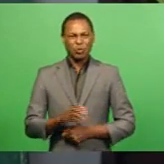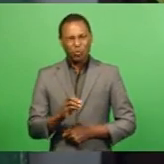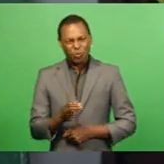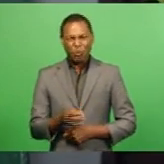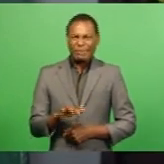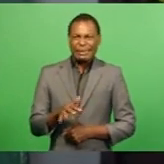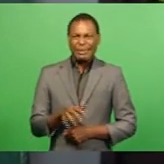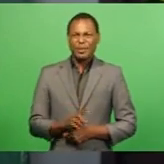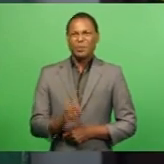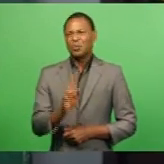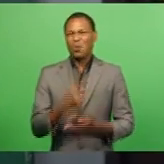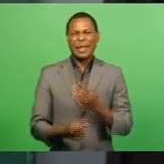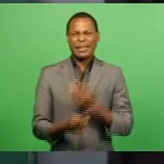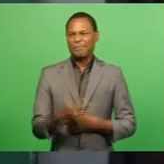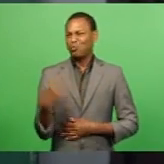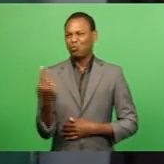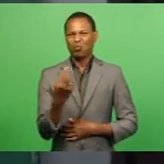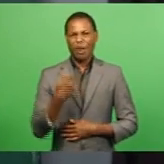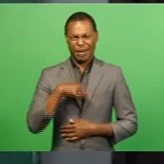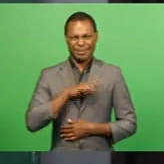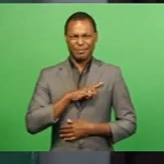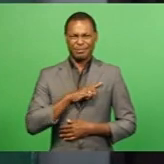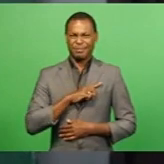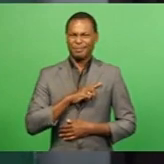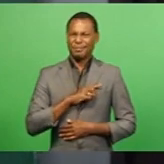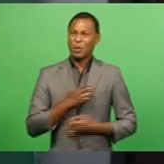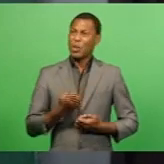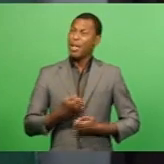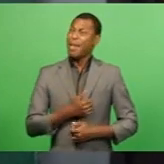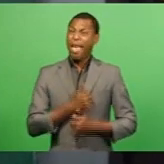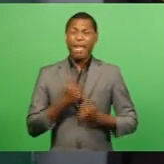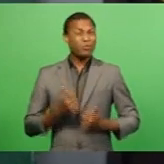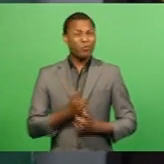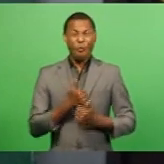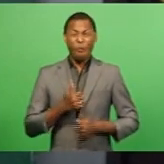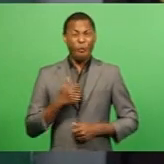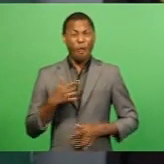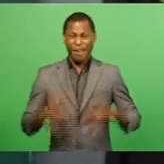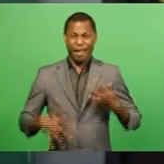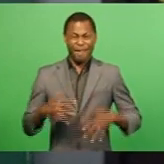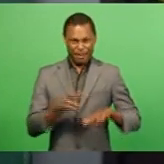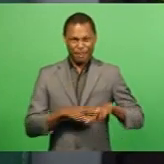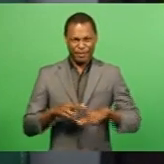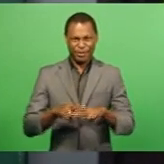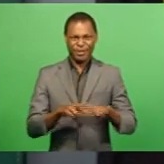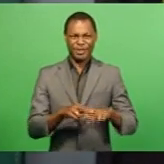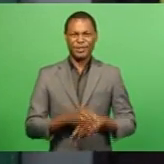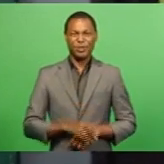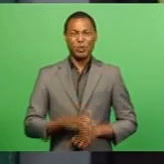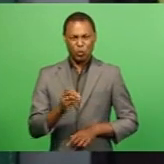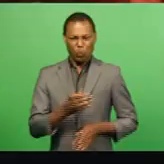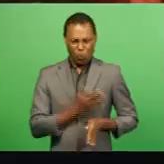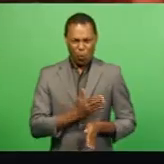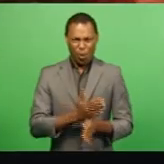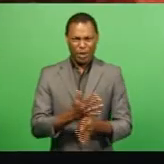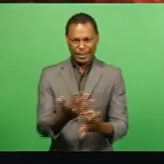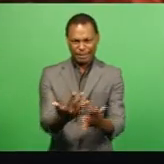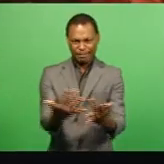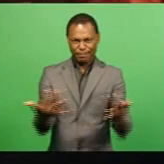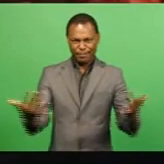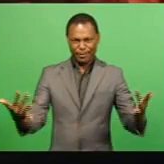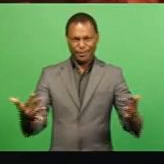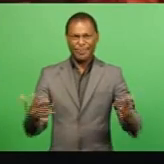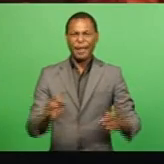us, how well we are enjoying life right now in Fiji, and we want to thank it's these people, the frontliners, hardworking military officers, police